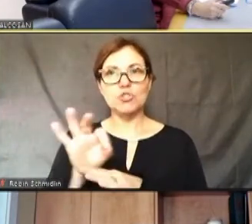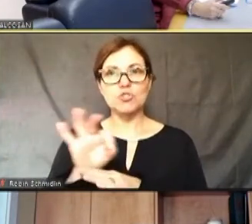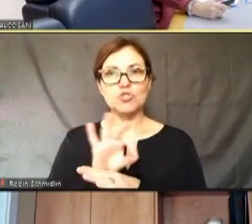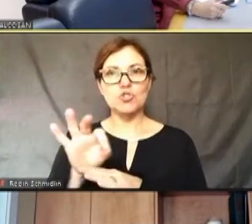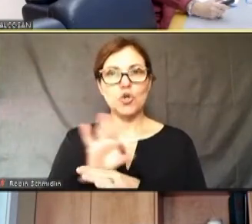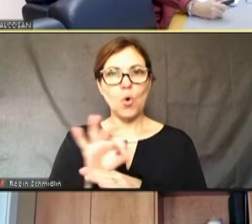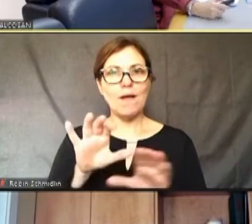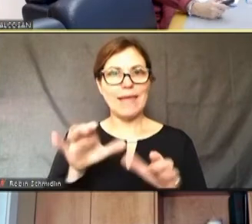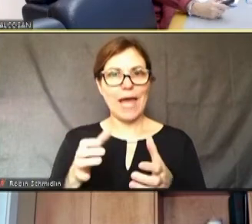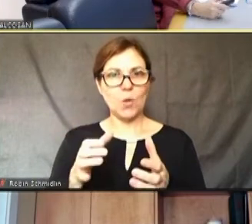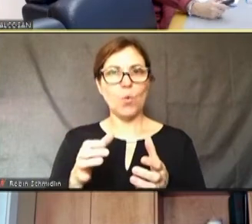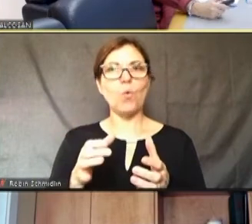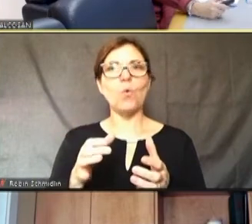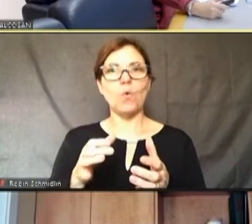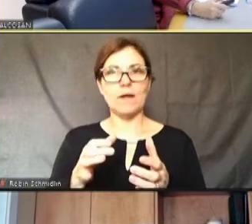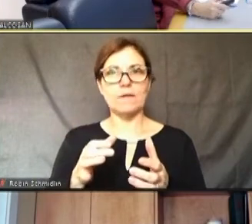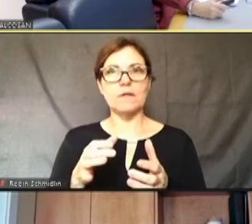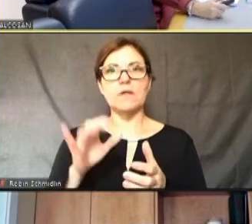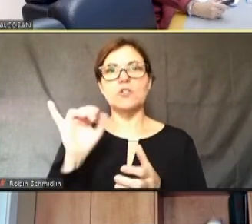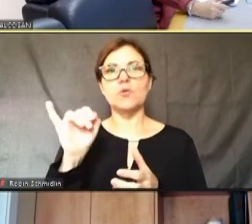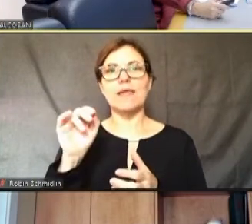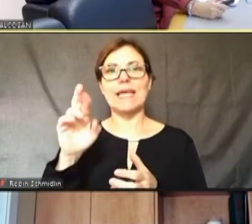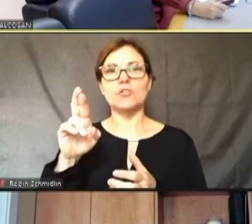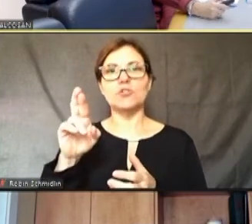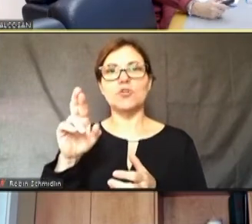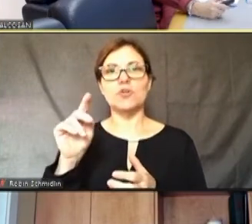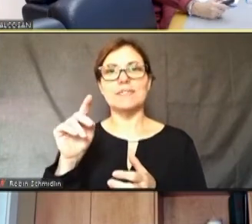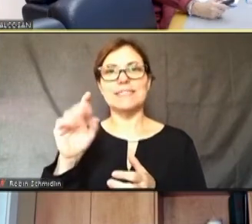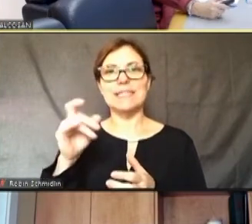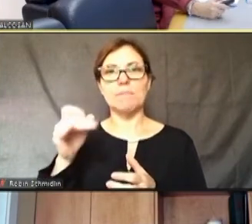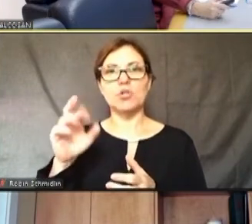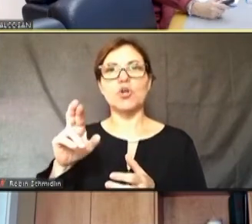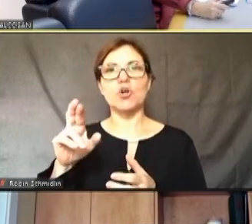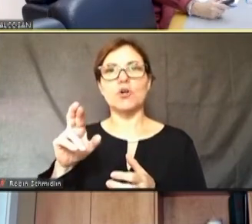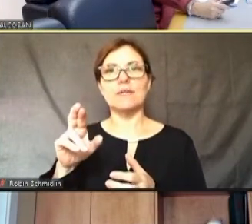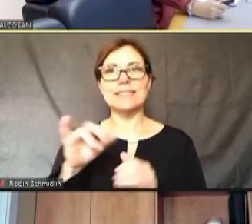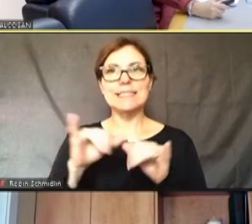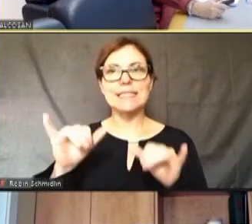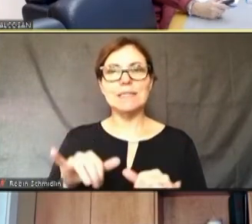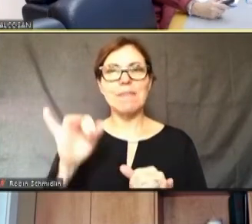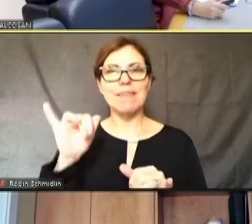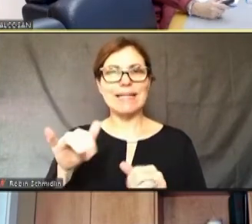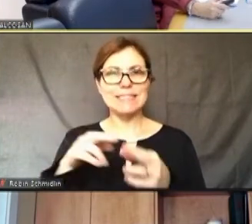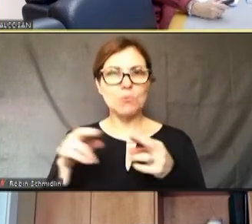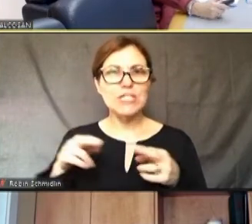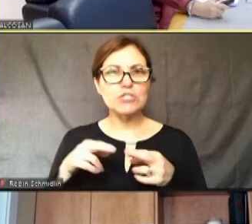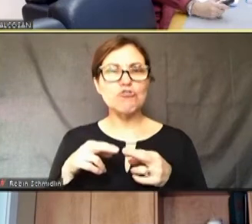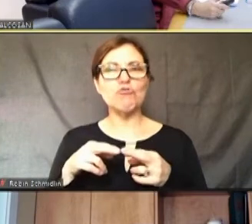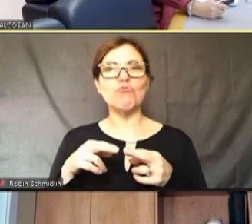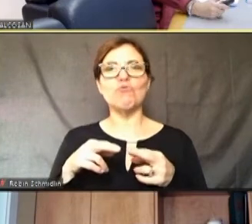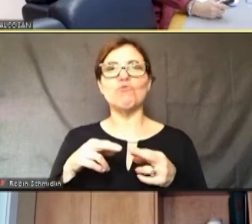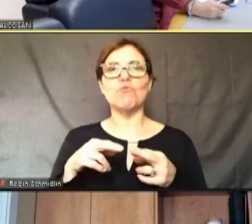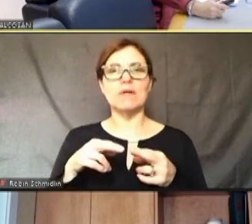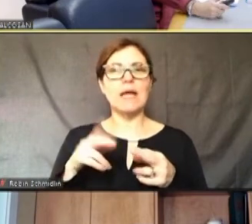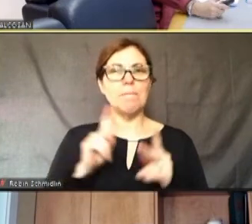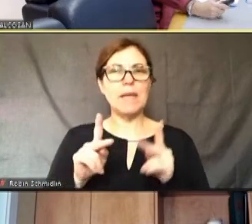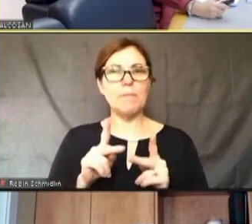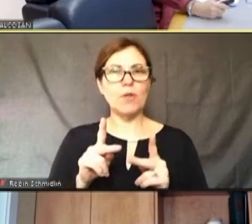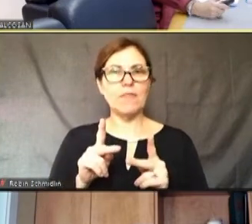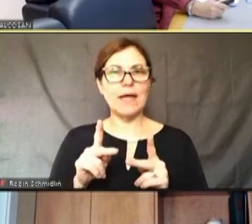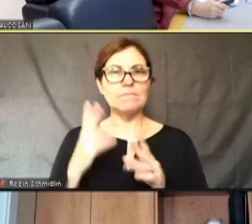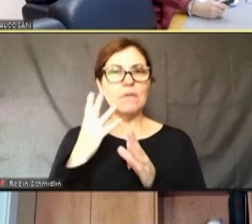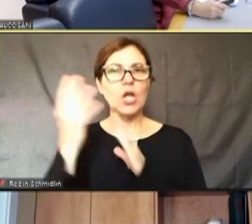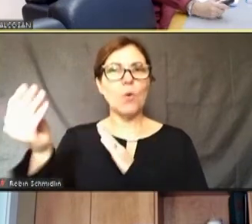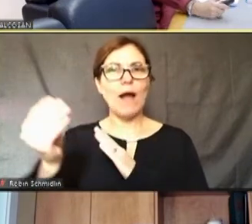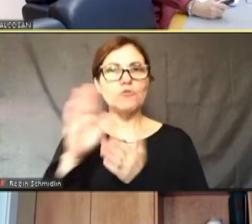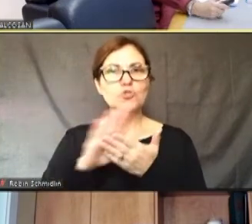category. So our interceptor systems, which is our regionalization, it's the people that going out and servicing and cleaning our regionalized